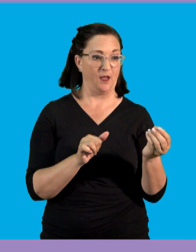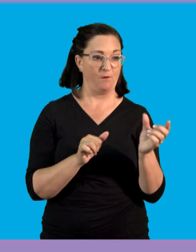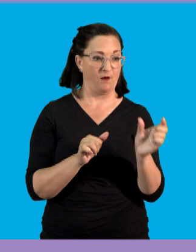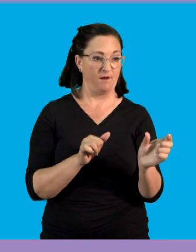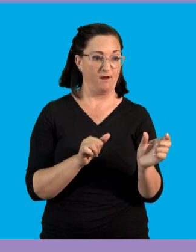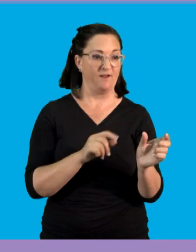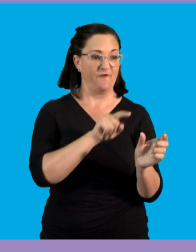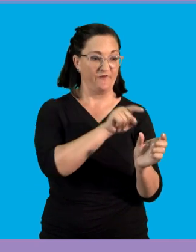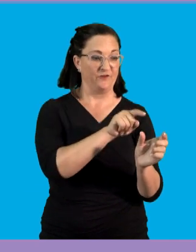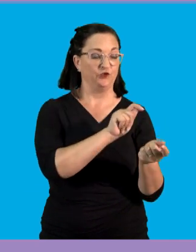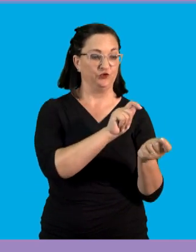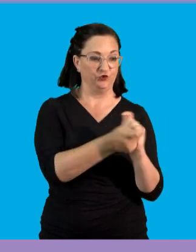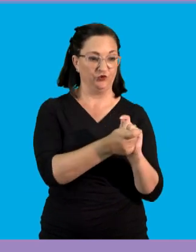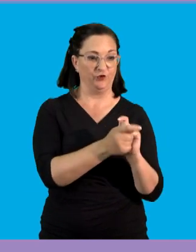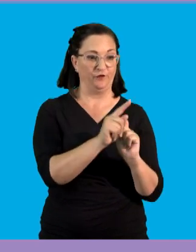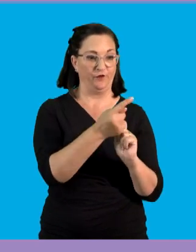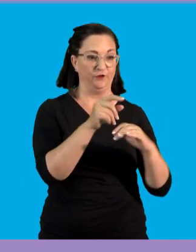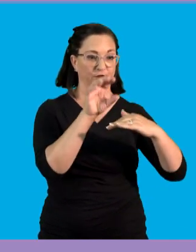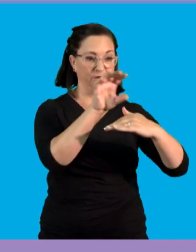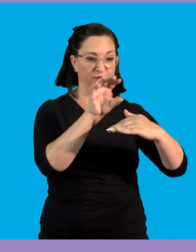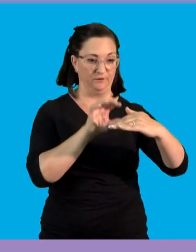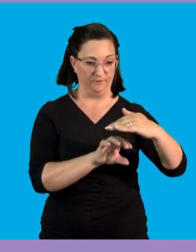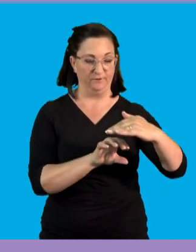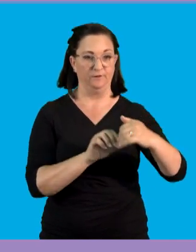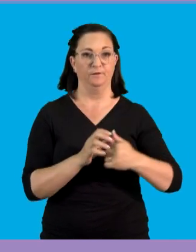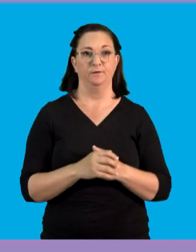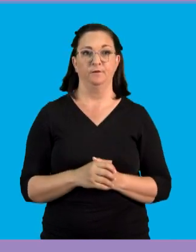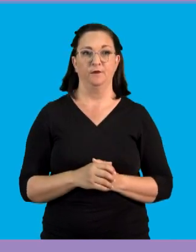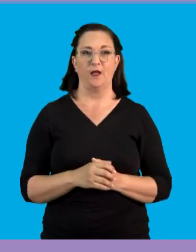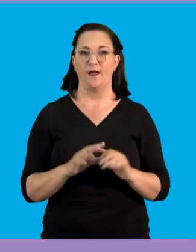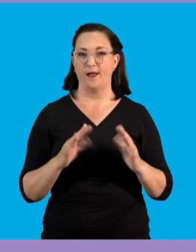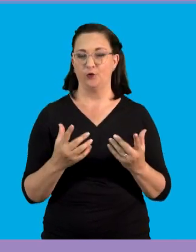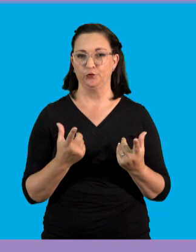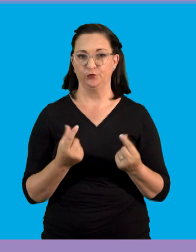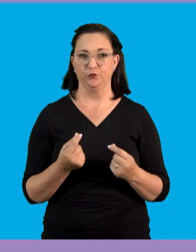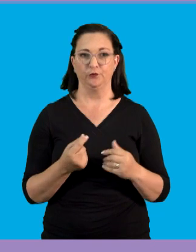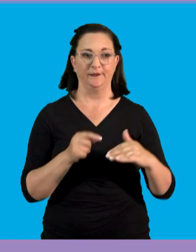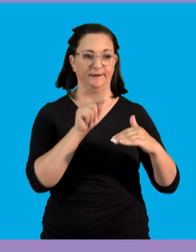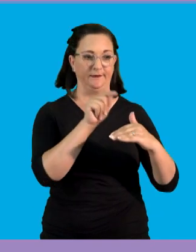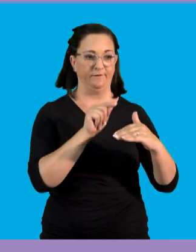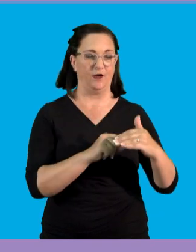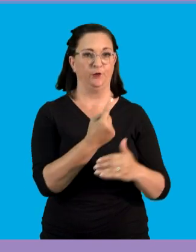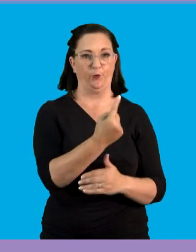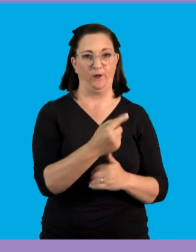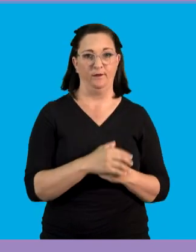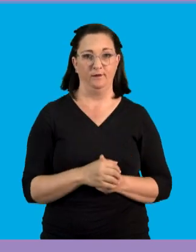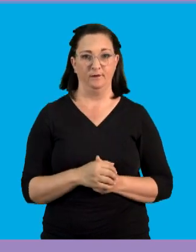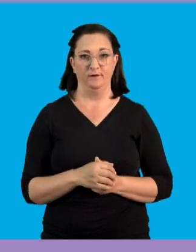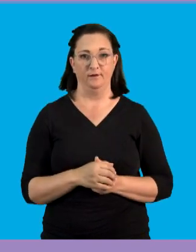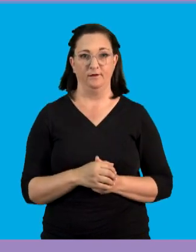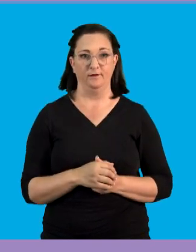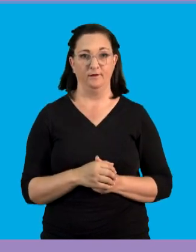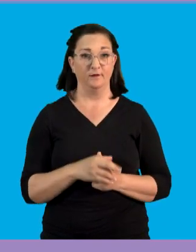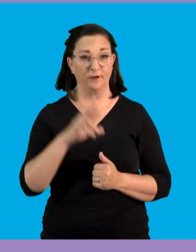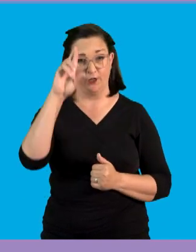first change the whole number into a fraction. We do this by dividing by 1. Do you remember